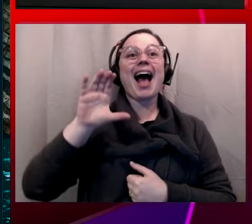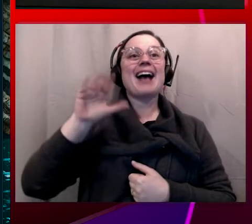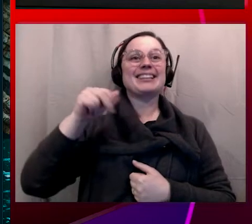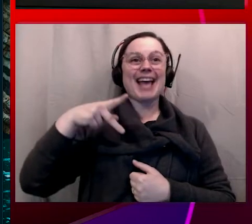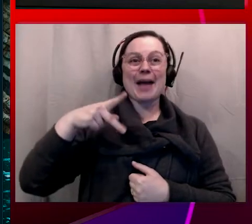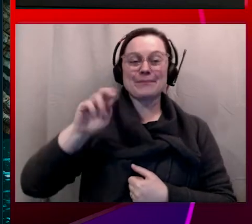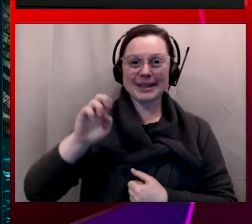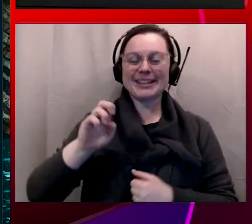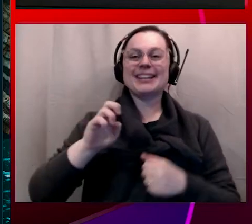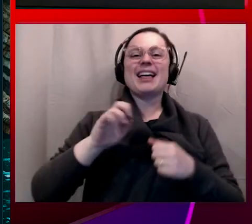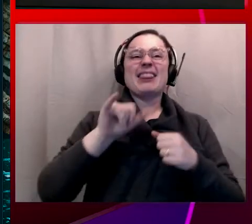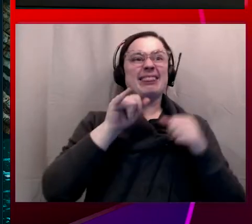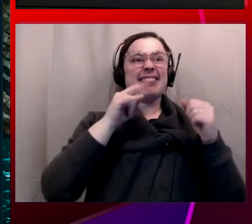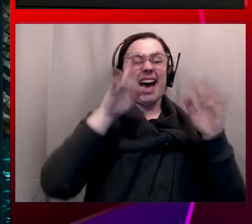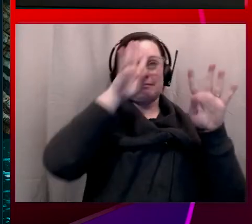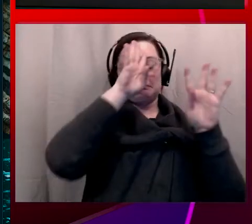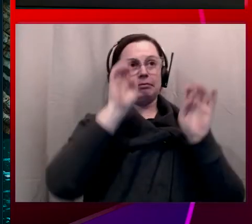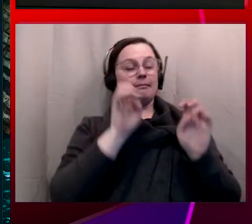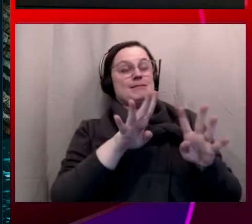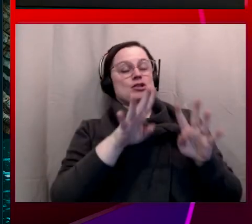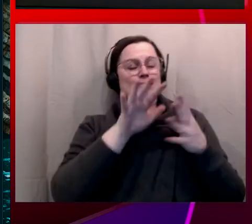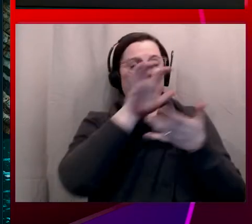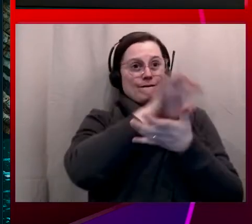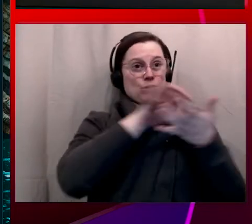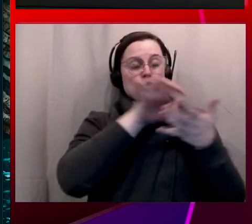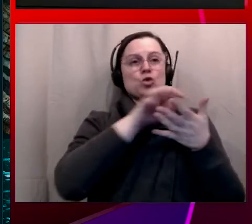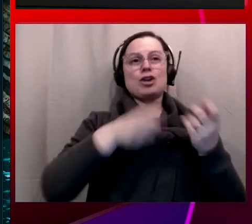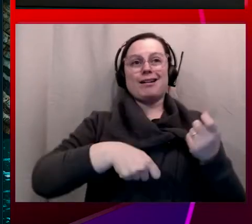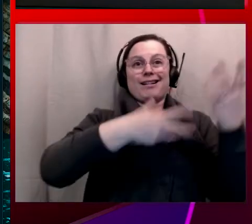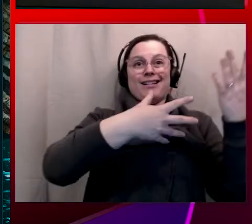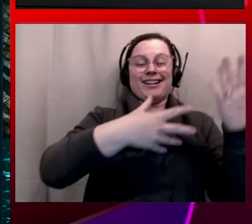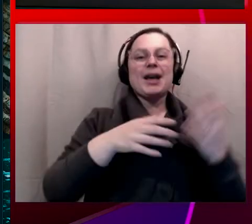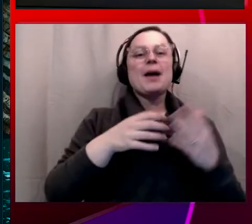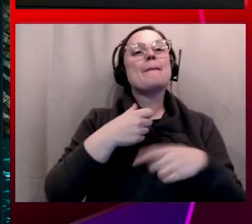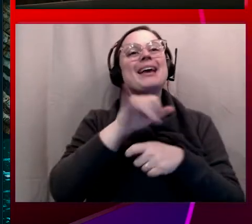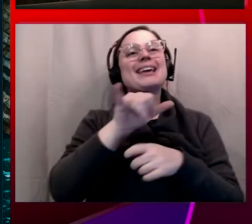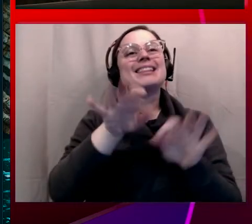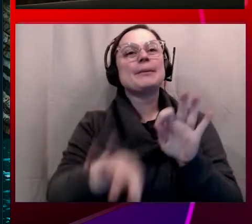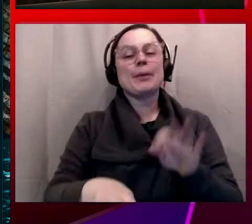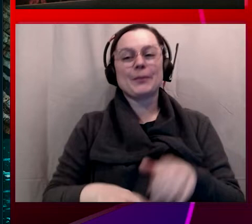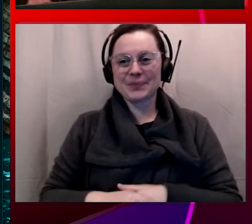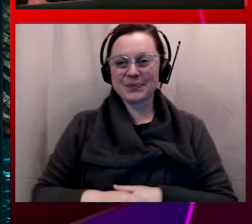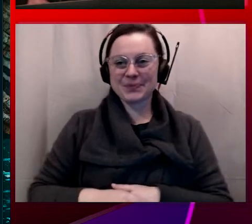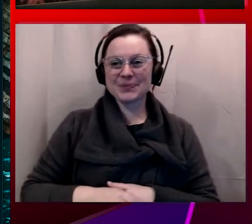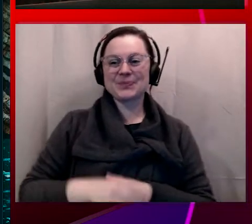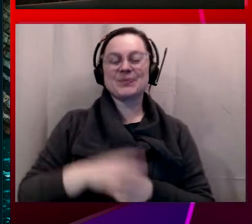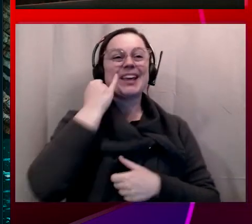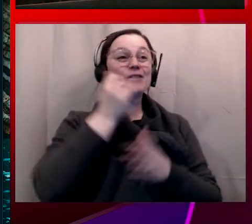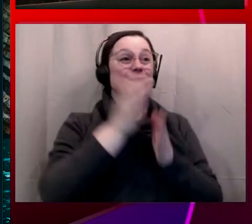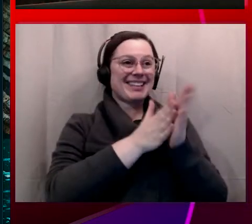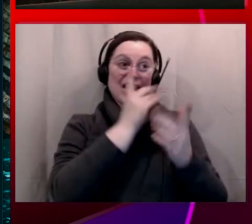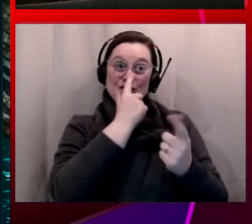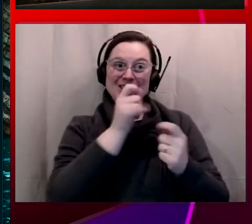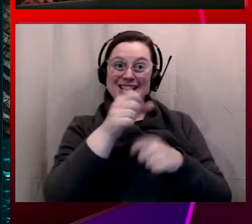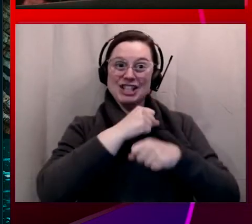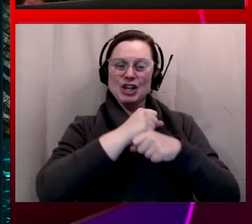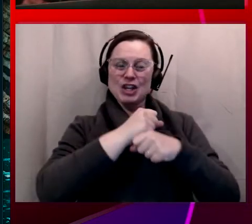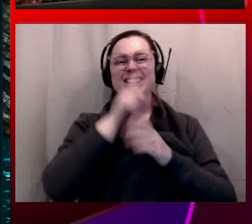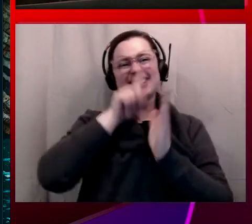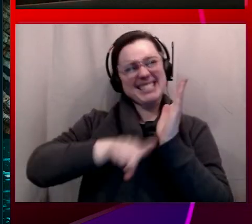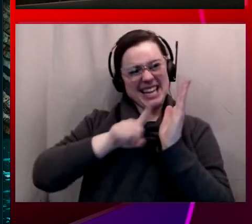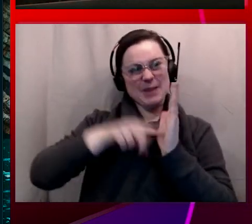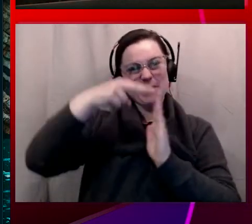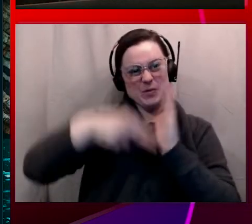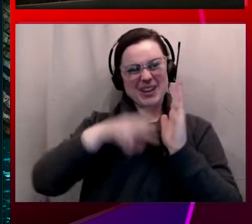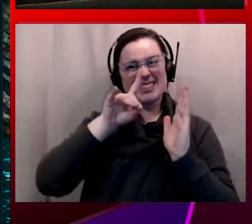that, removing me as a user away from all the complexities, and simplifying it. If you're interested in the security, we want you to dig into the documentation to